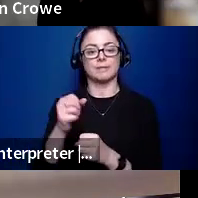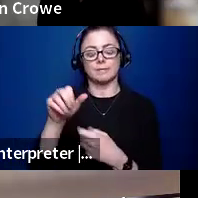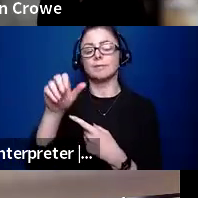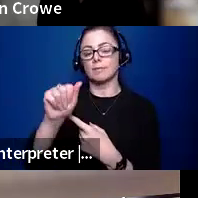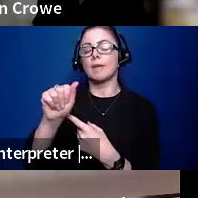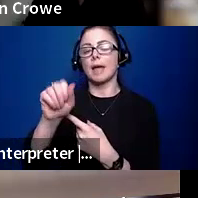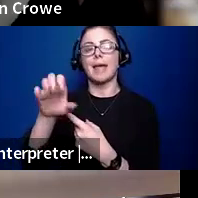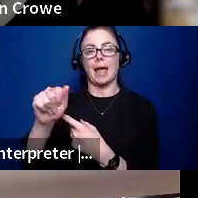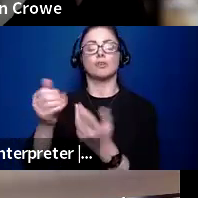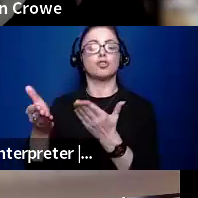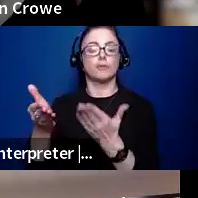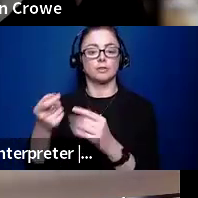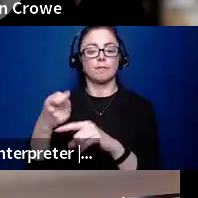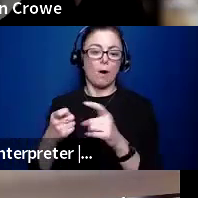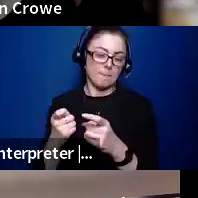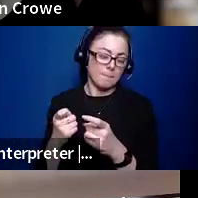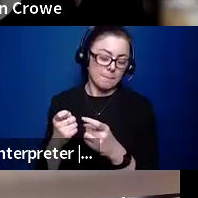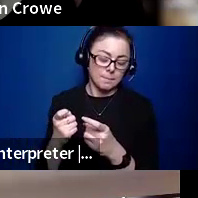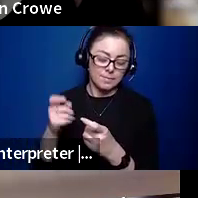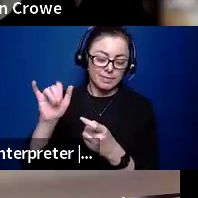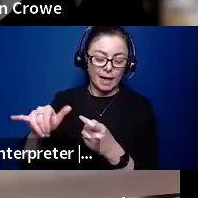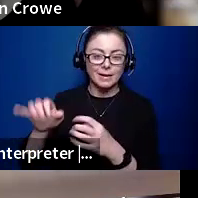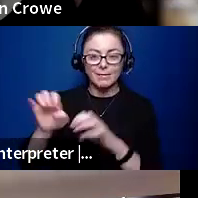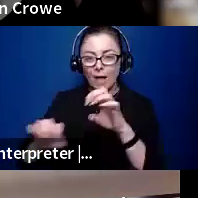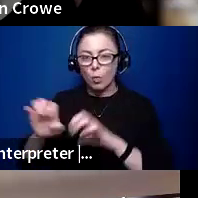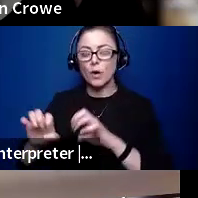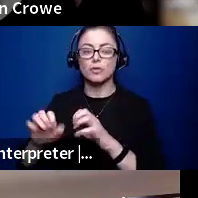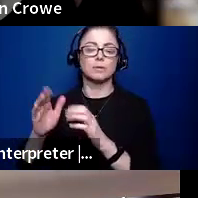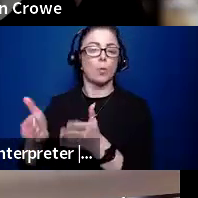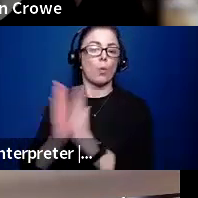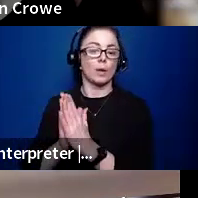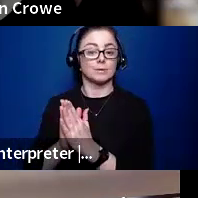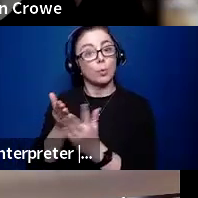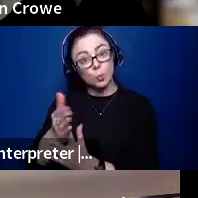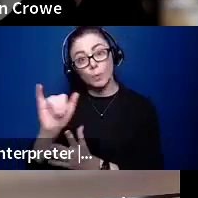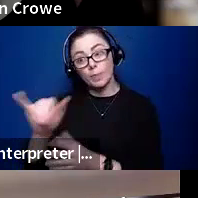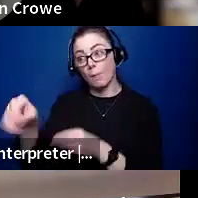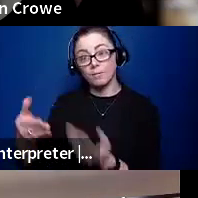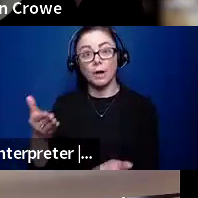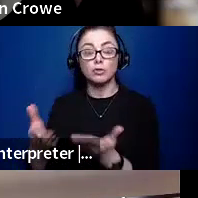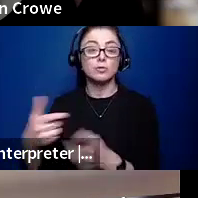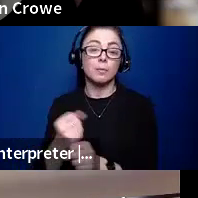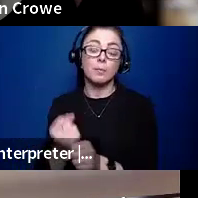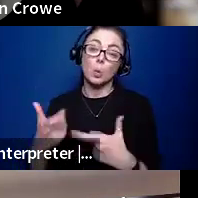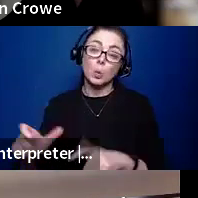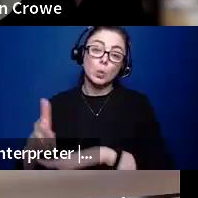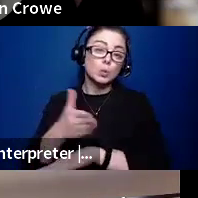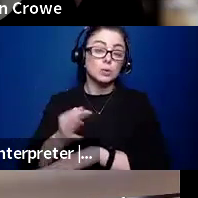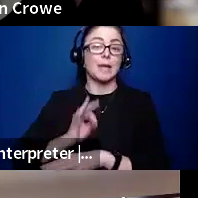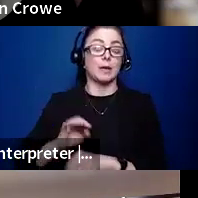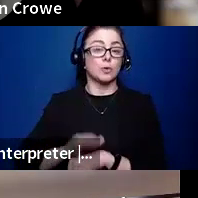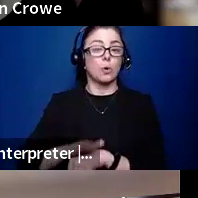evaluation. And with those provided services, she made huge gains in her speech. We also have a 13-year-old daughter in 6th